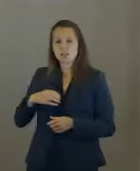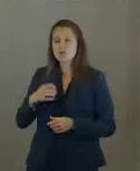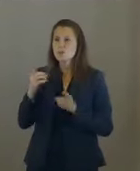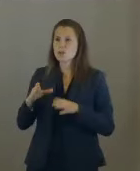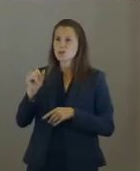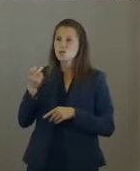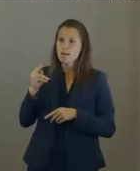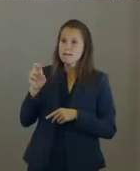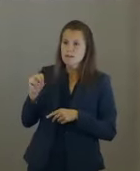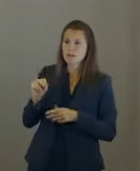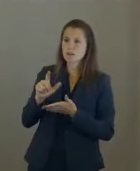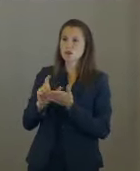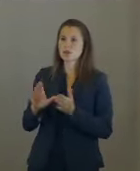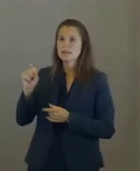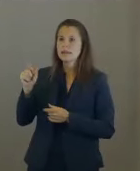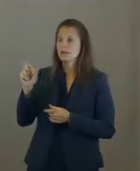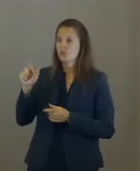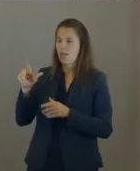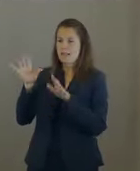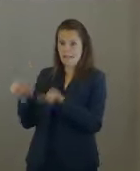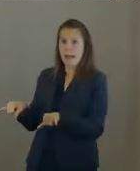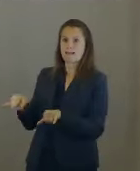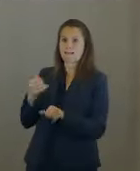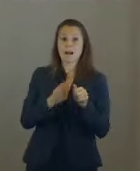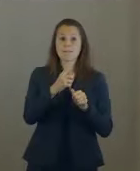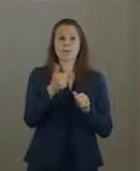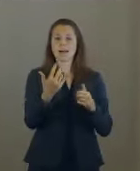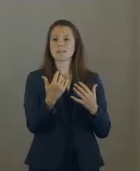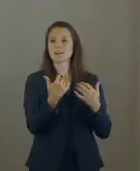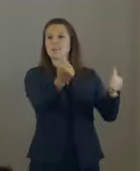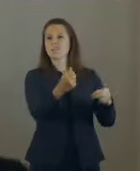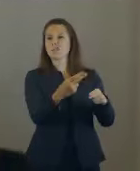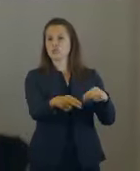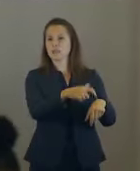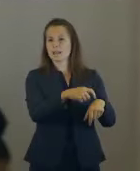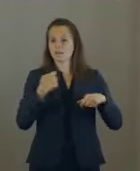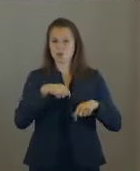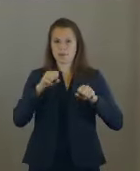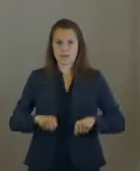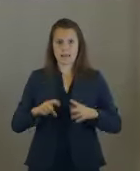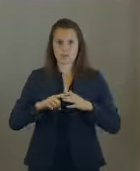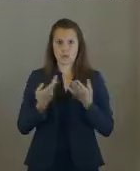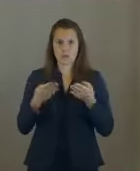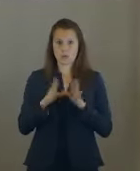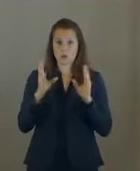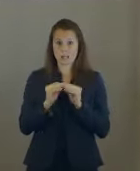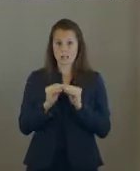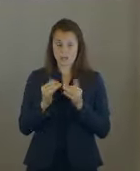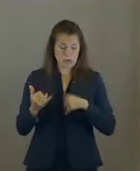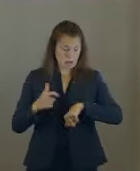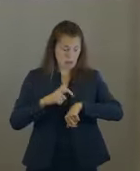Johnson and Attorney Satchel, clear the meeting room temporarily so that we can go into closed session. I show the time